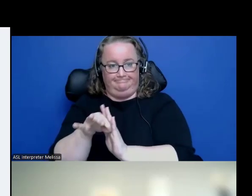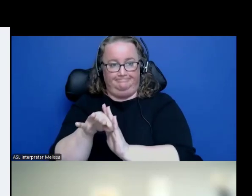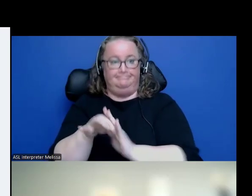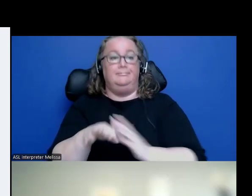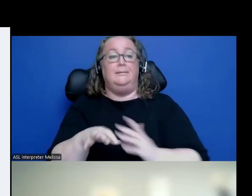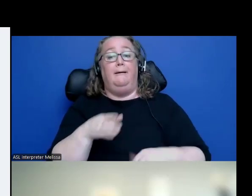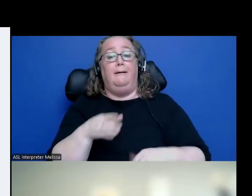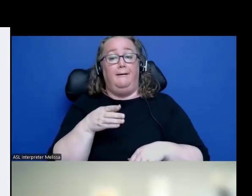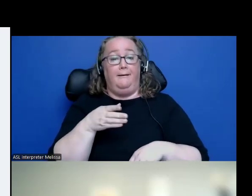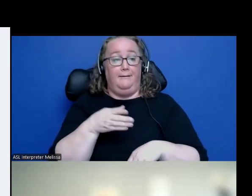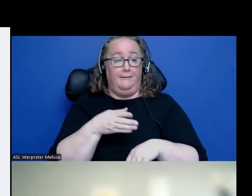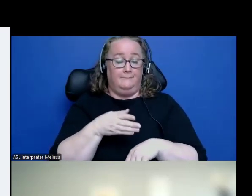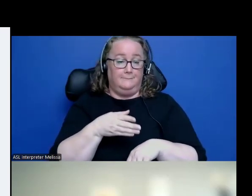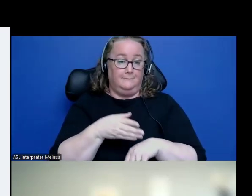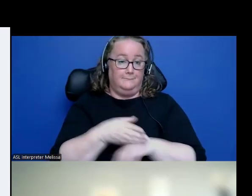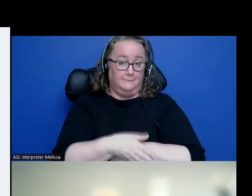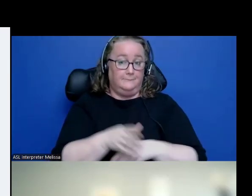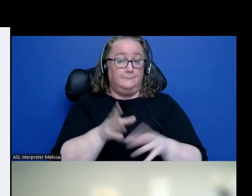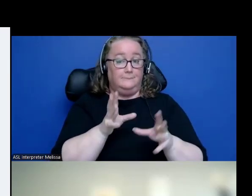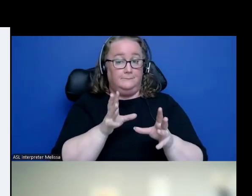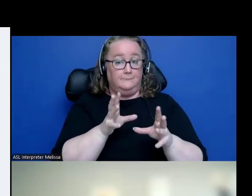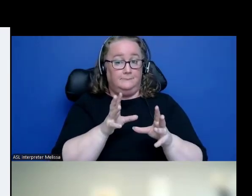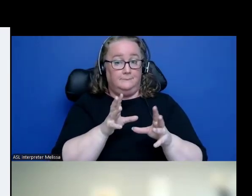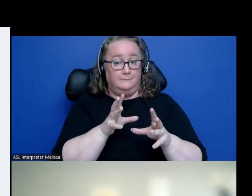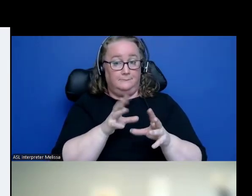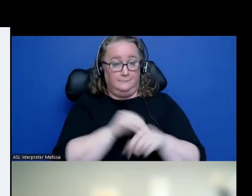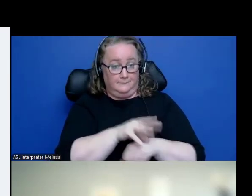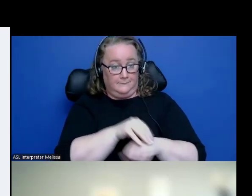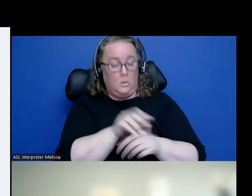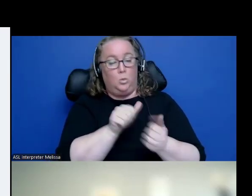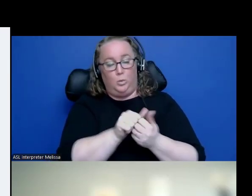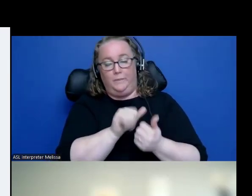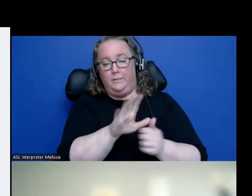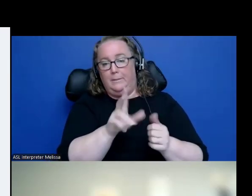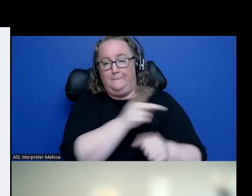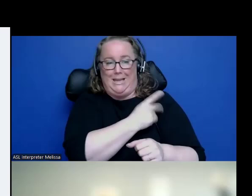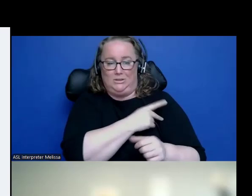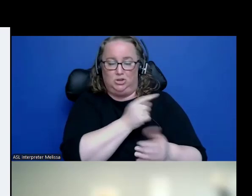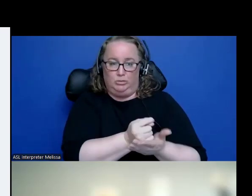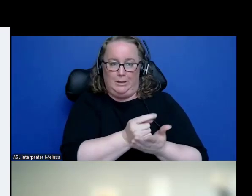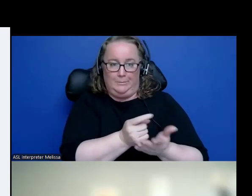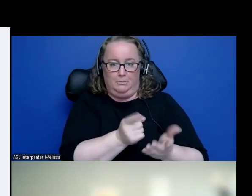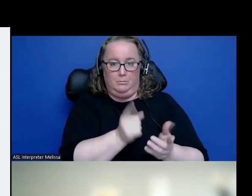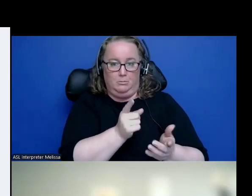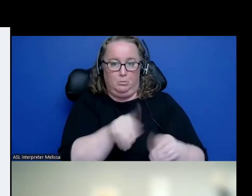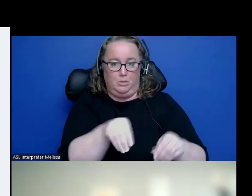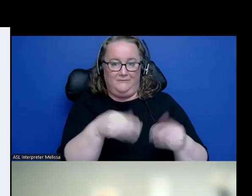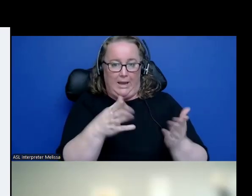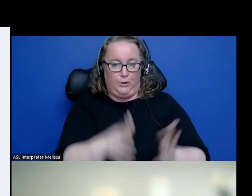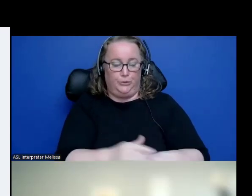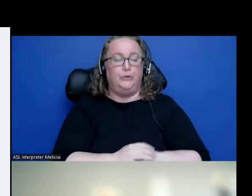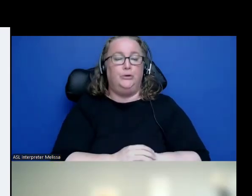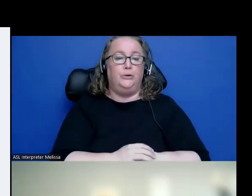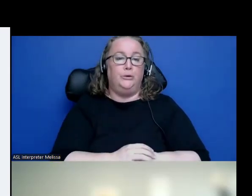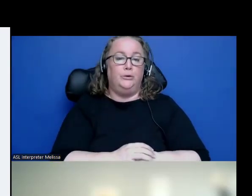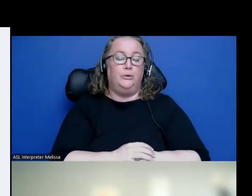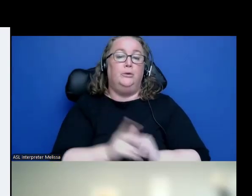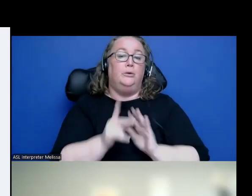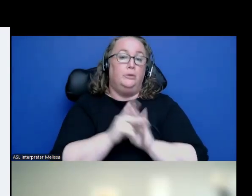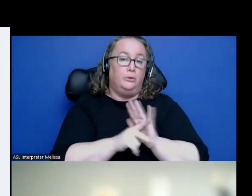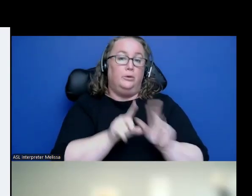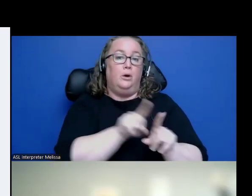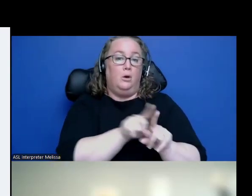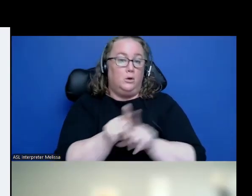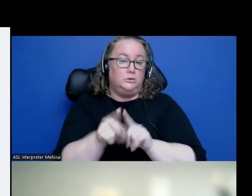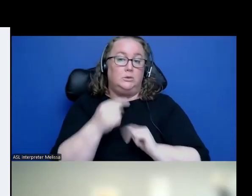with the patient's treating provider. The protocol specifically states,